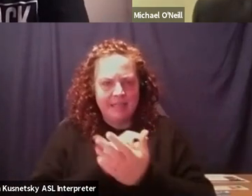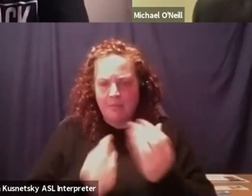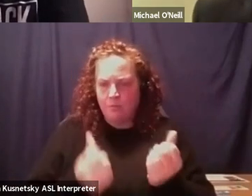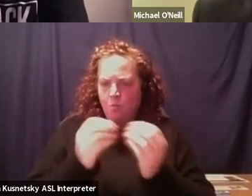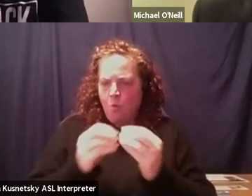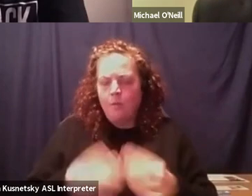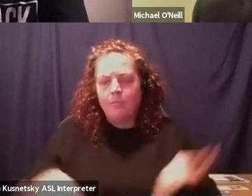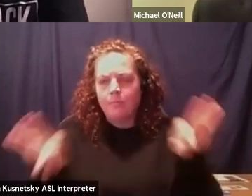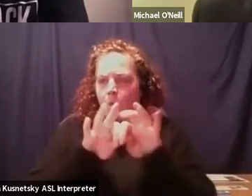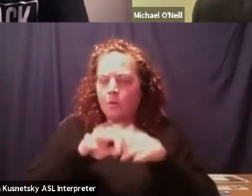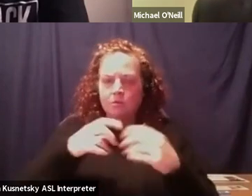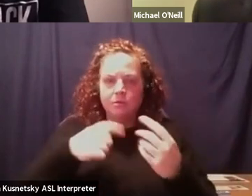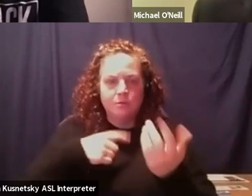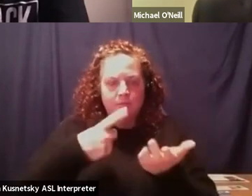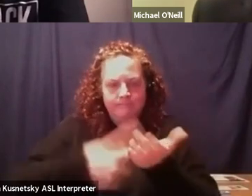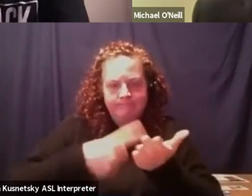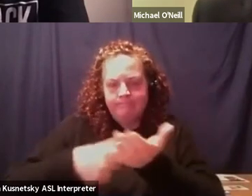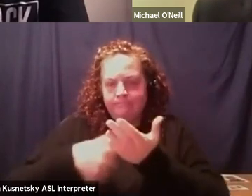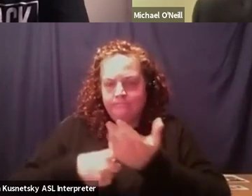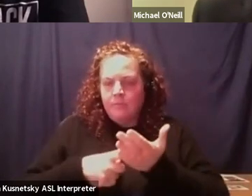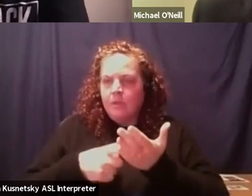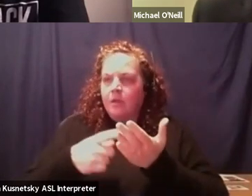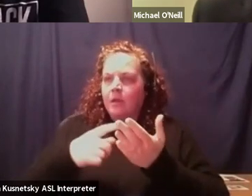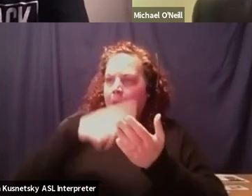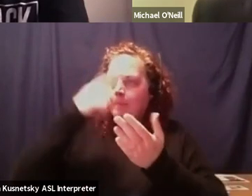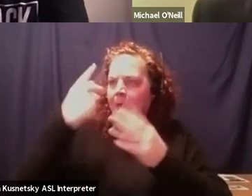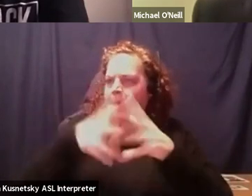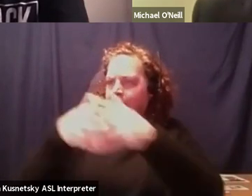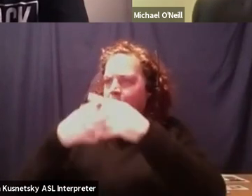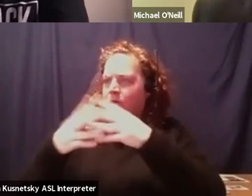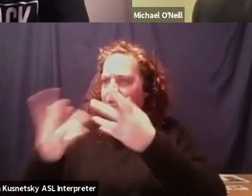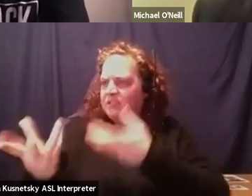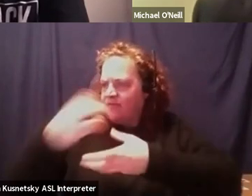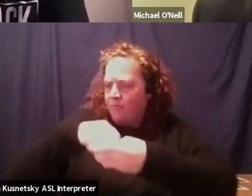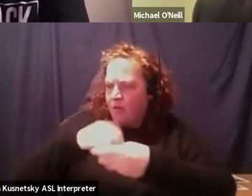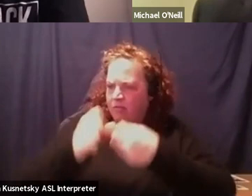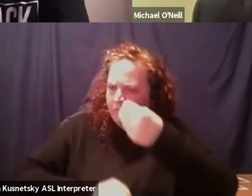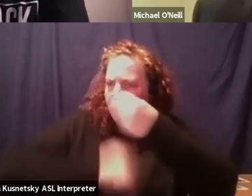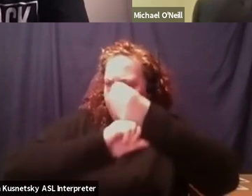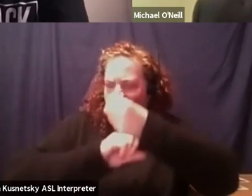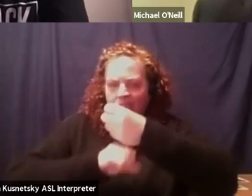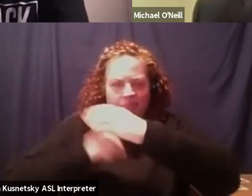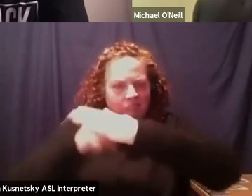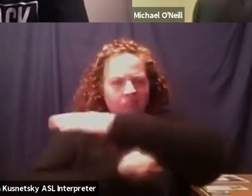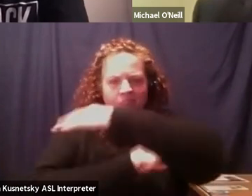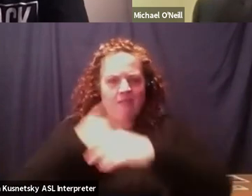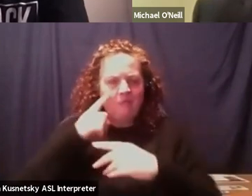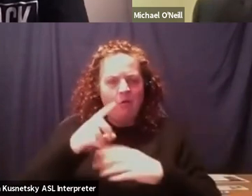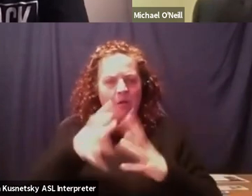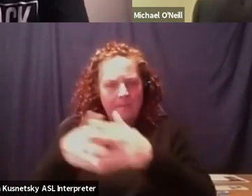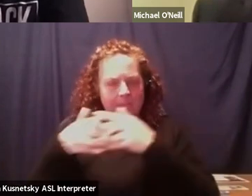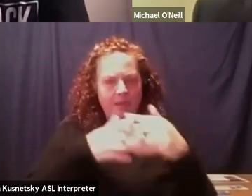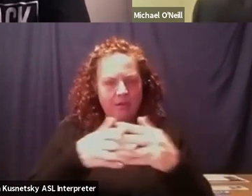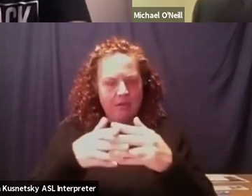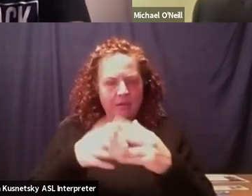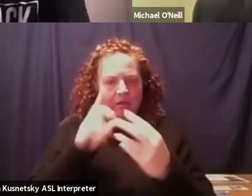important to talk about the contributions of Black Americans, the contributions of everyone, but especially Black Americans. And